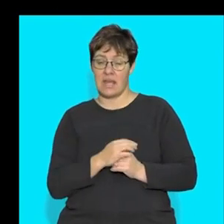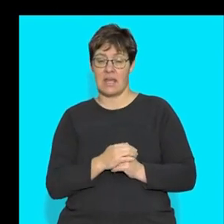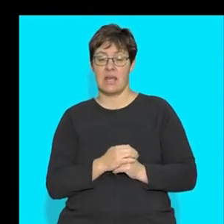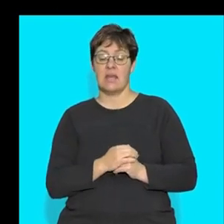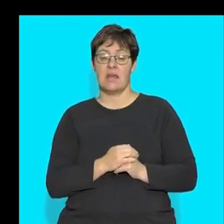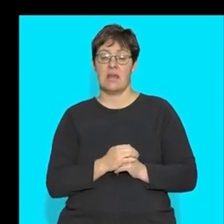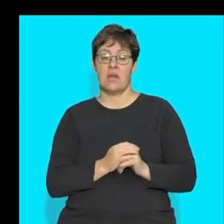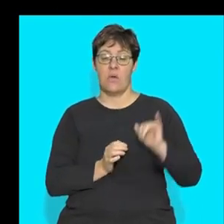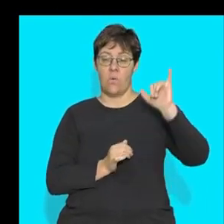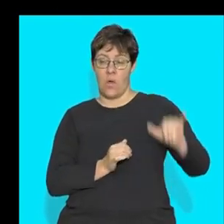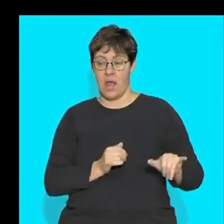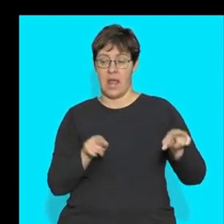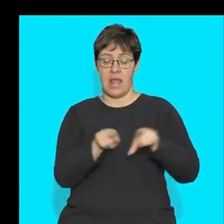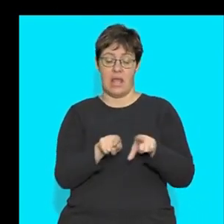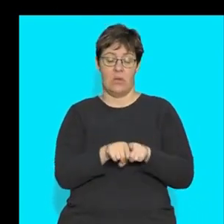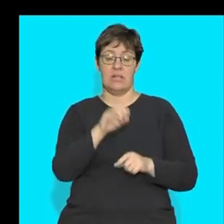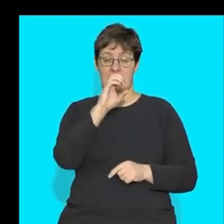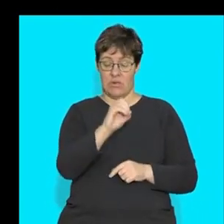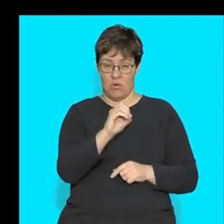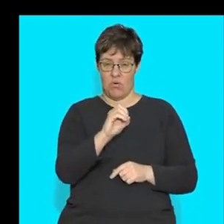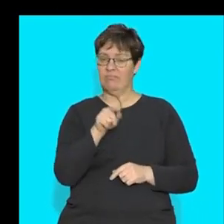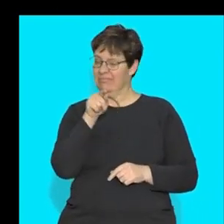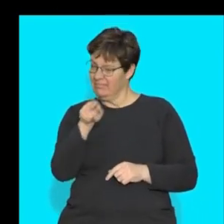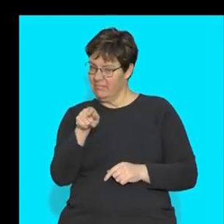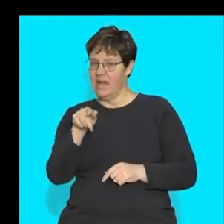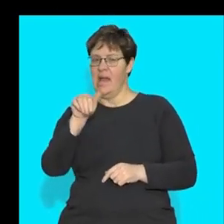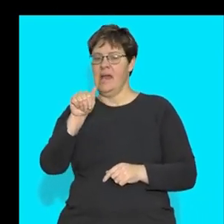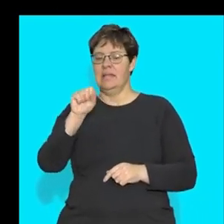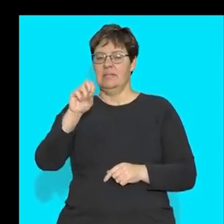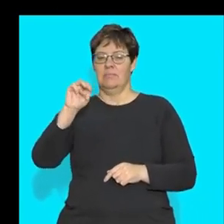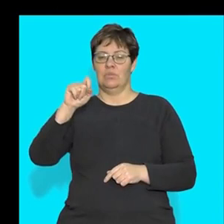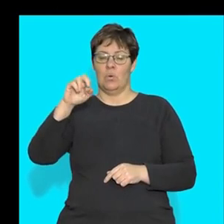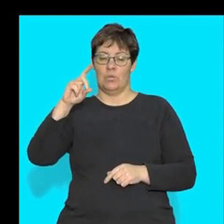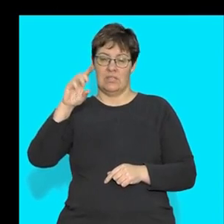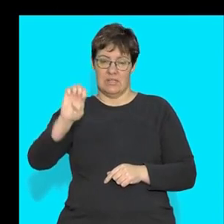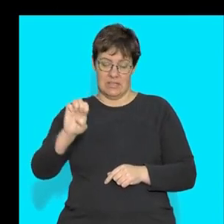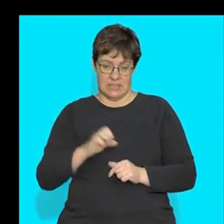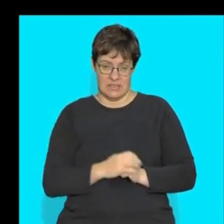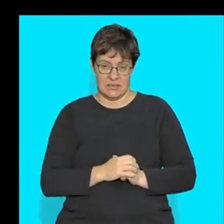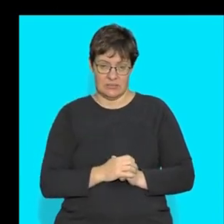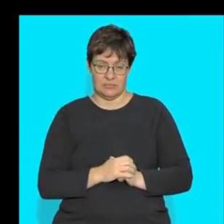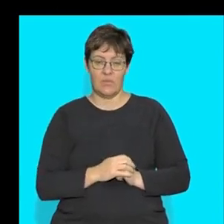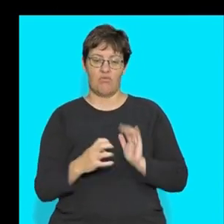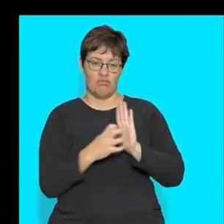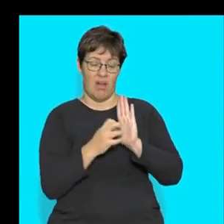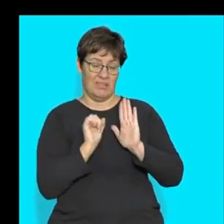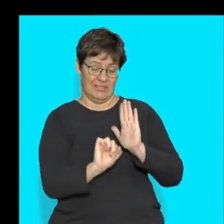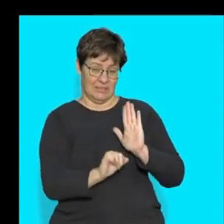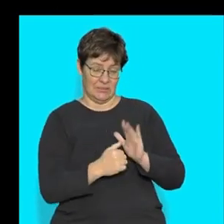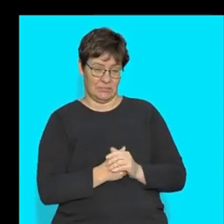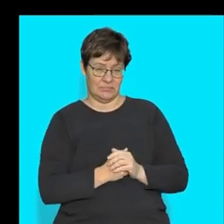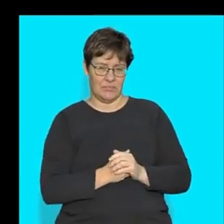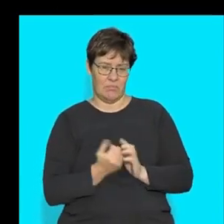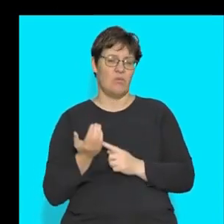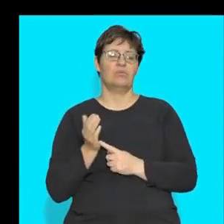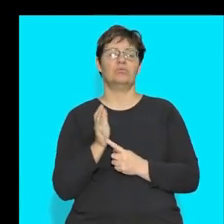y is equals to 0 is the asymptote of the graph, asymptote of the graph, right?